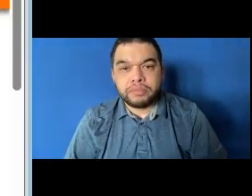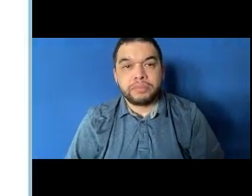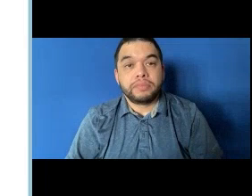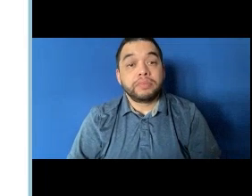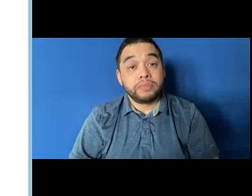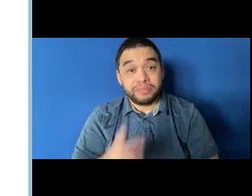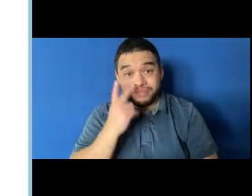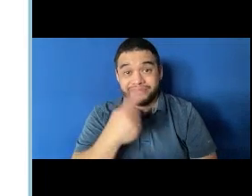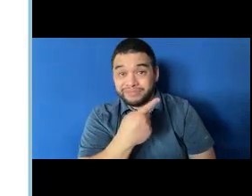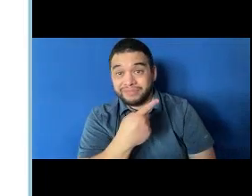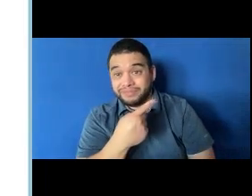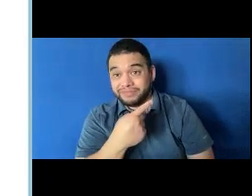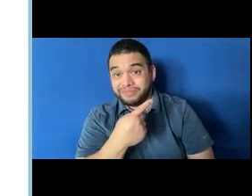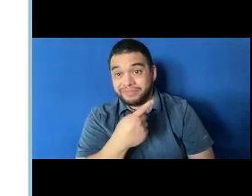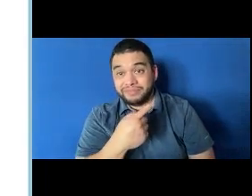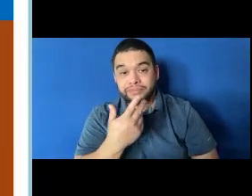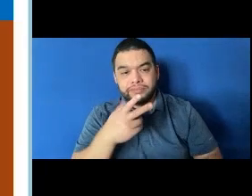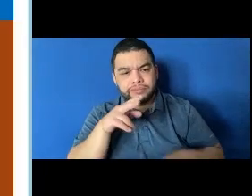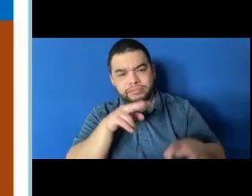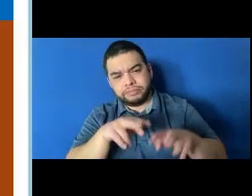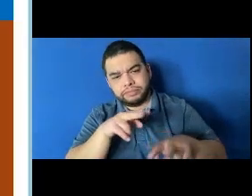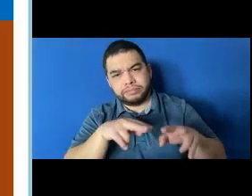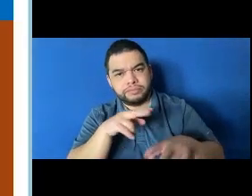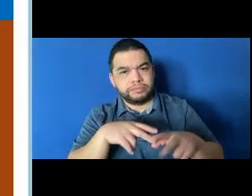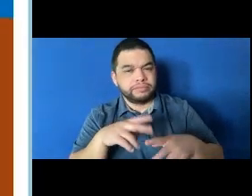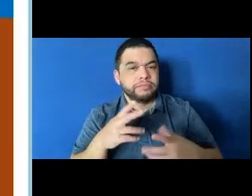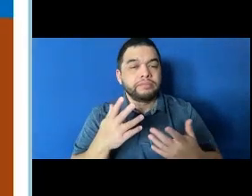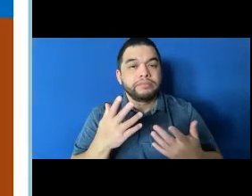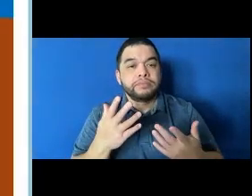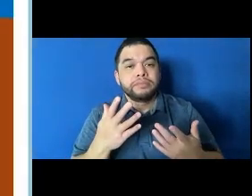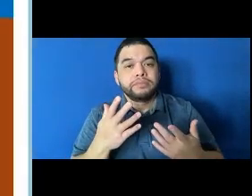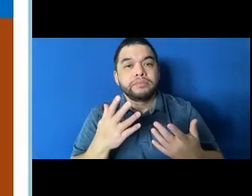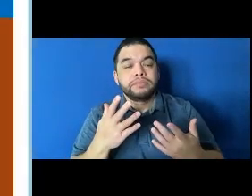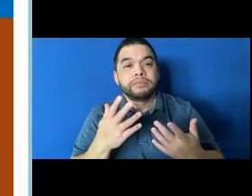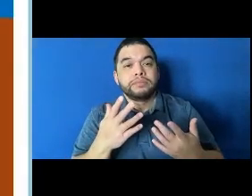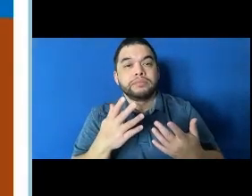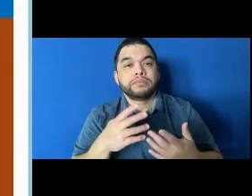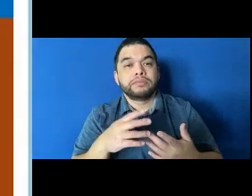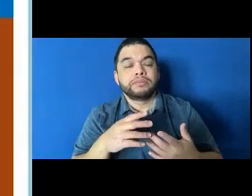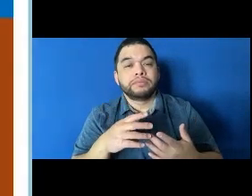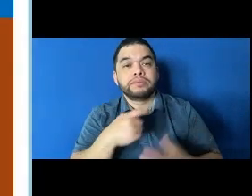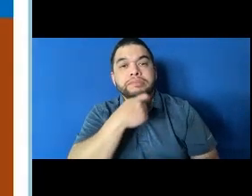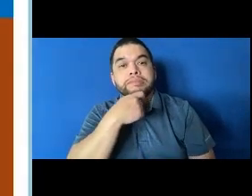Essentially, we touch upon the link, the drought monitor. We